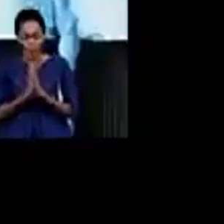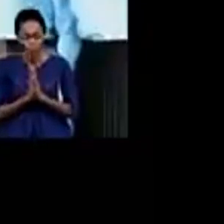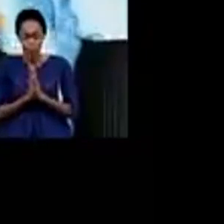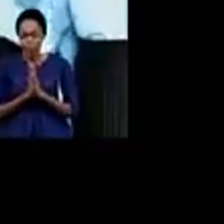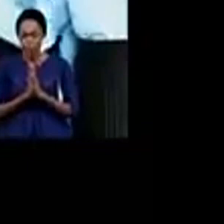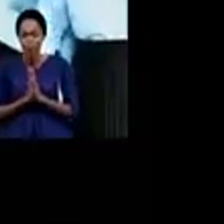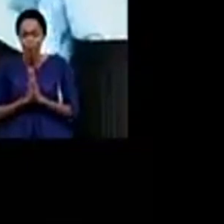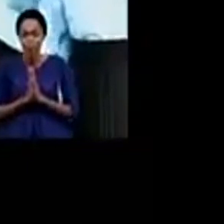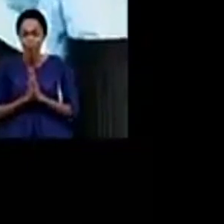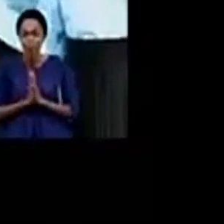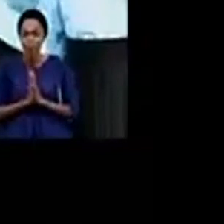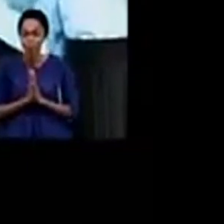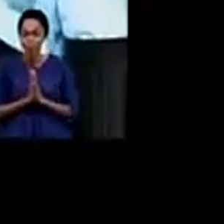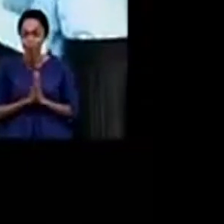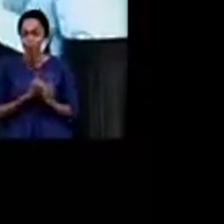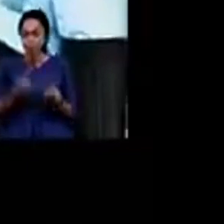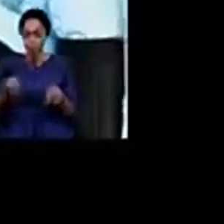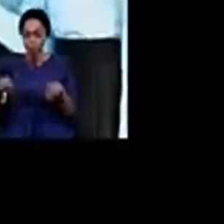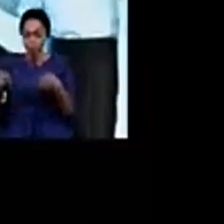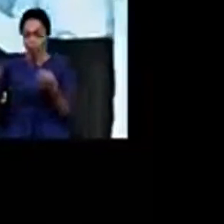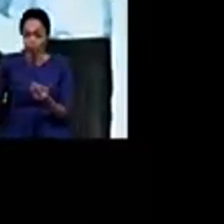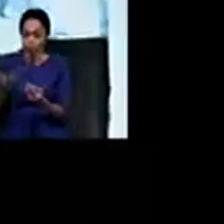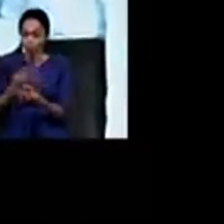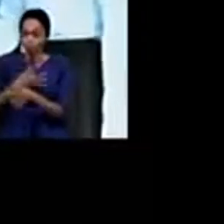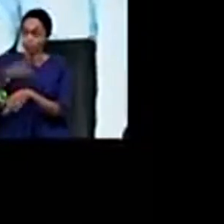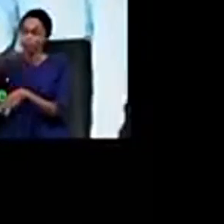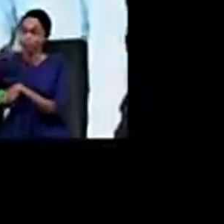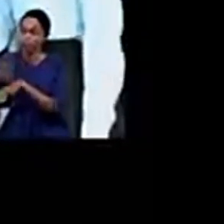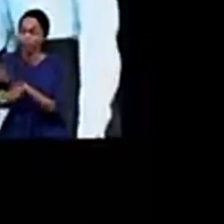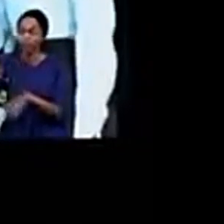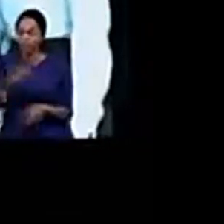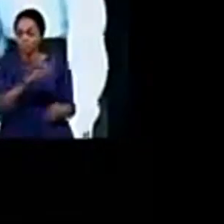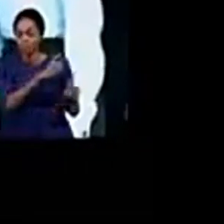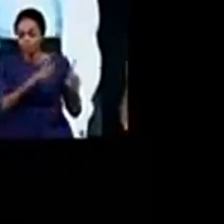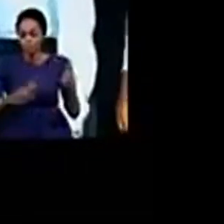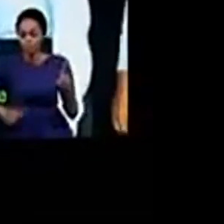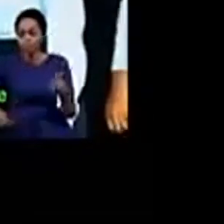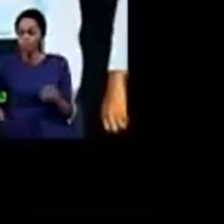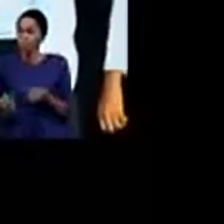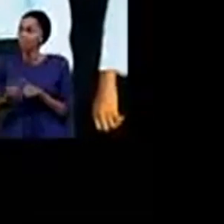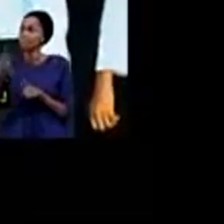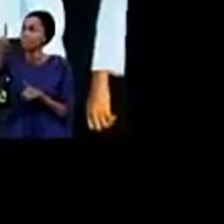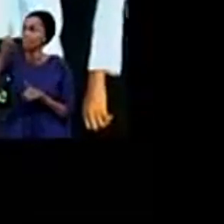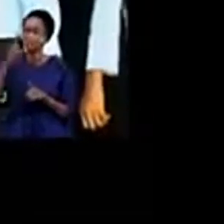cry. Reach out and touch the Lord.